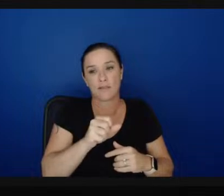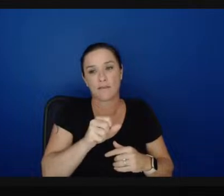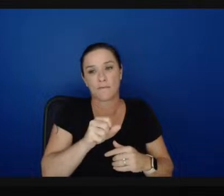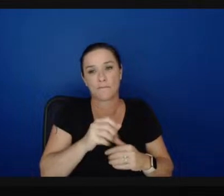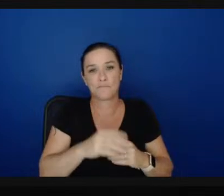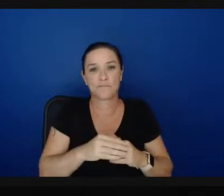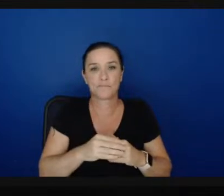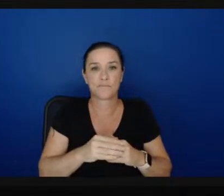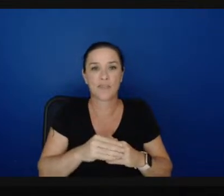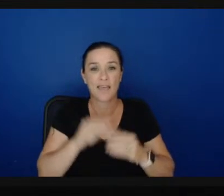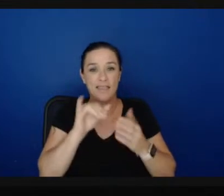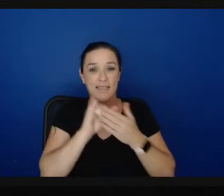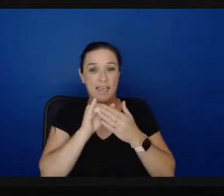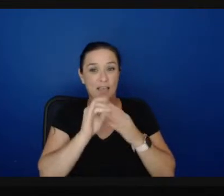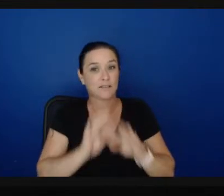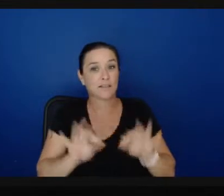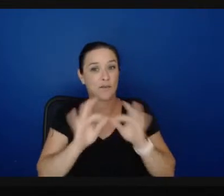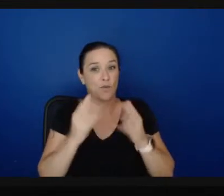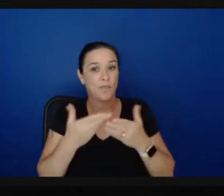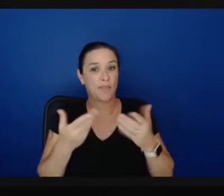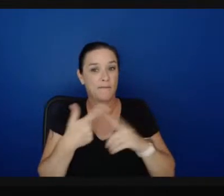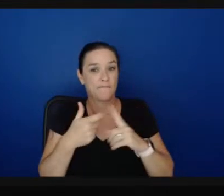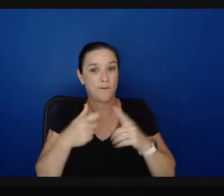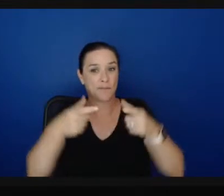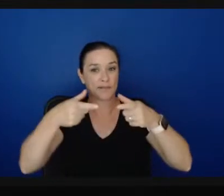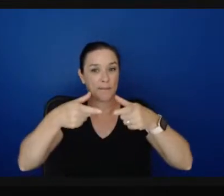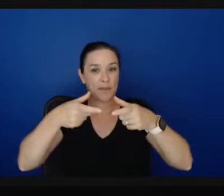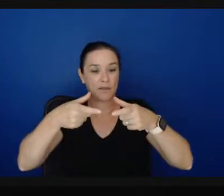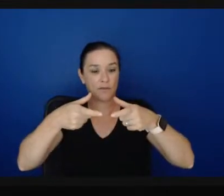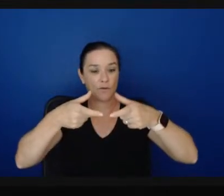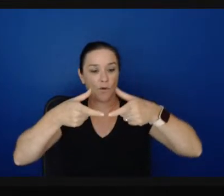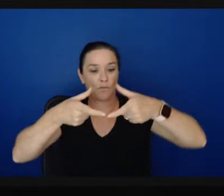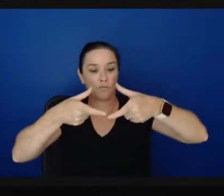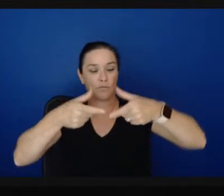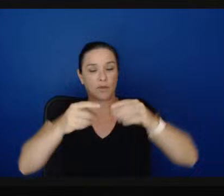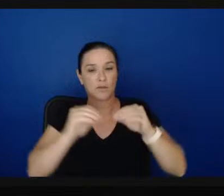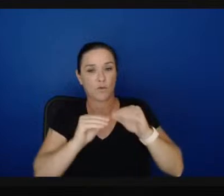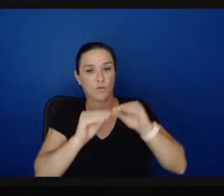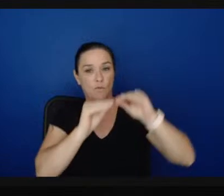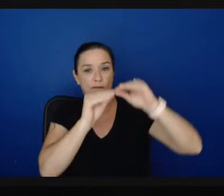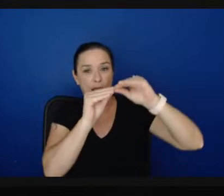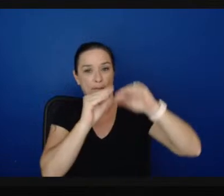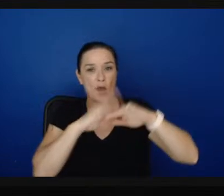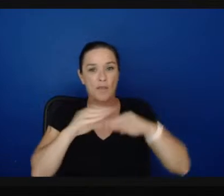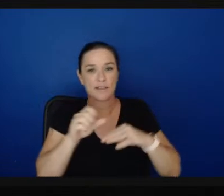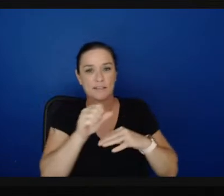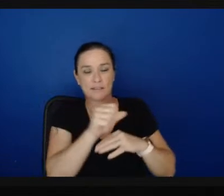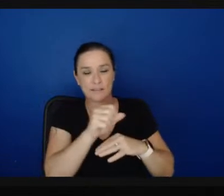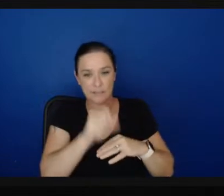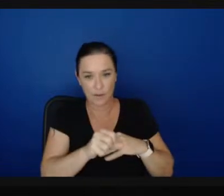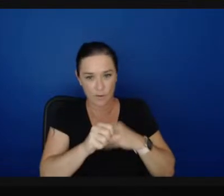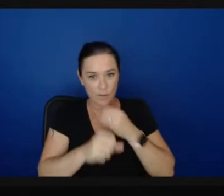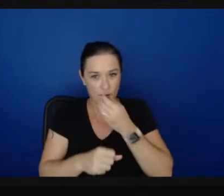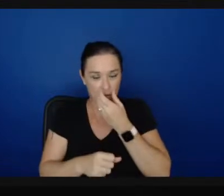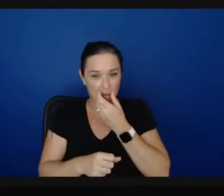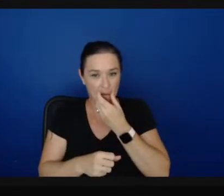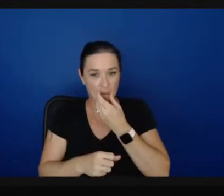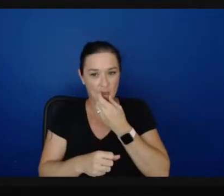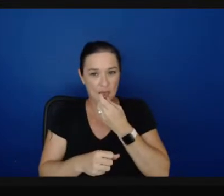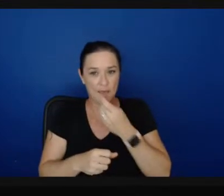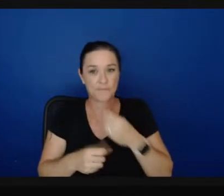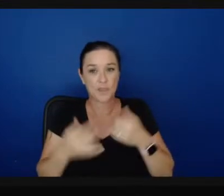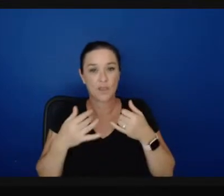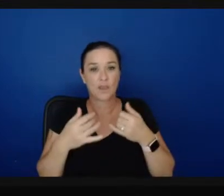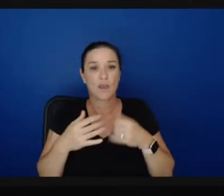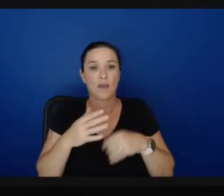That's the key takeaway from the summit area. On the south flank, just south of the summit, we're still rising